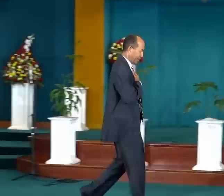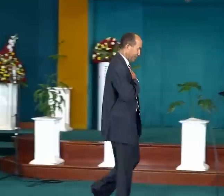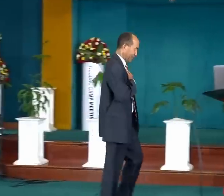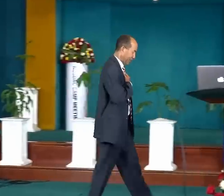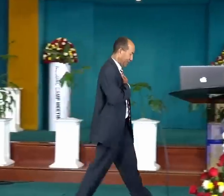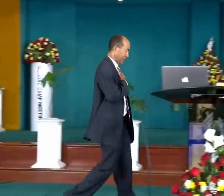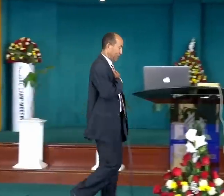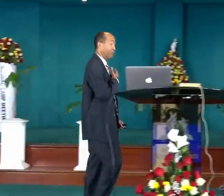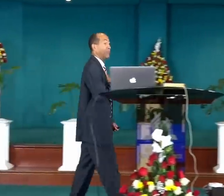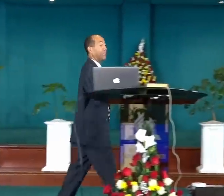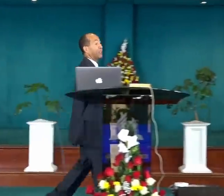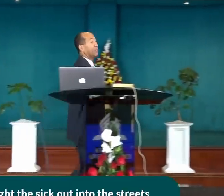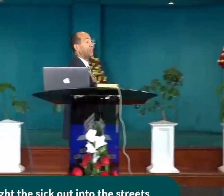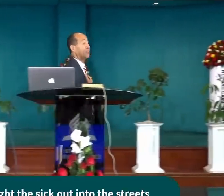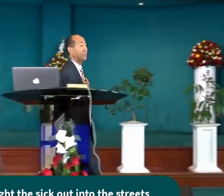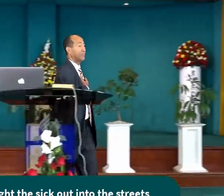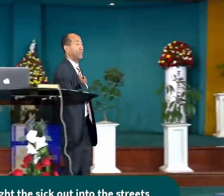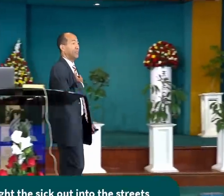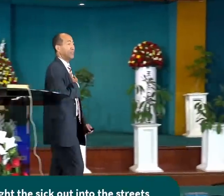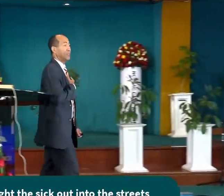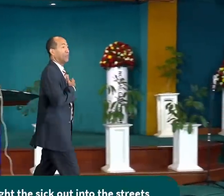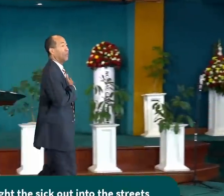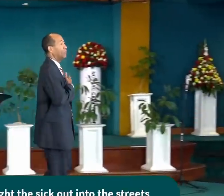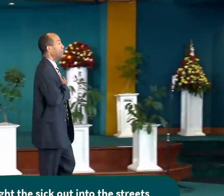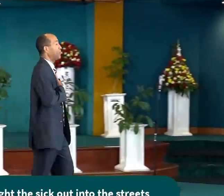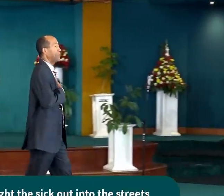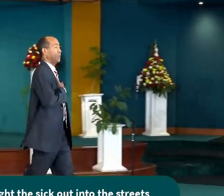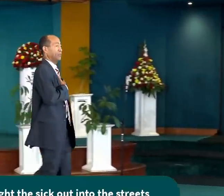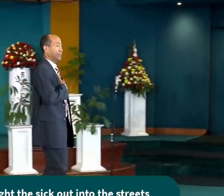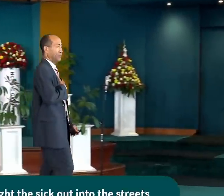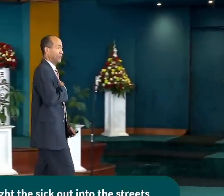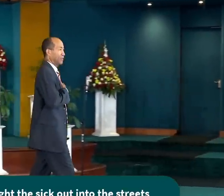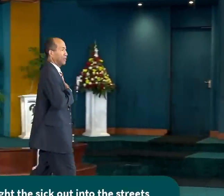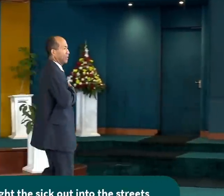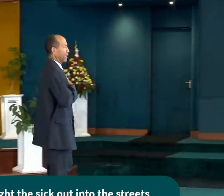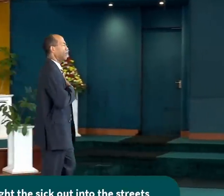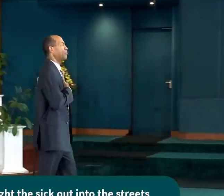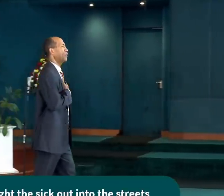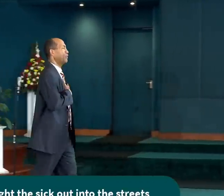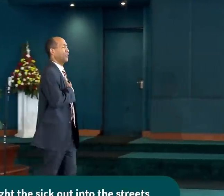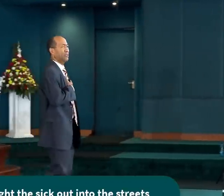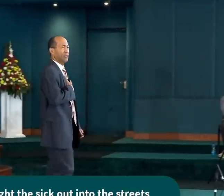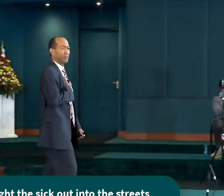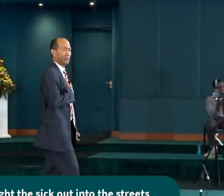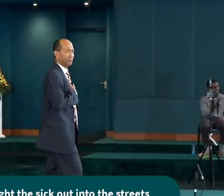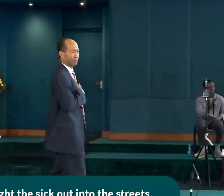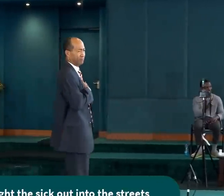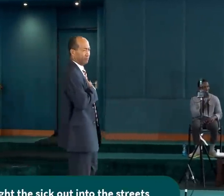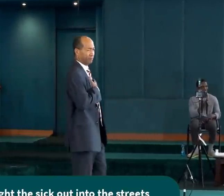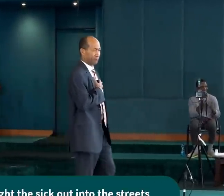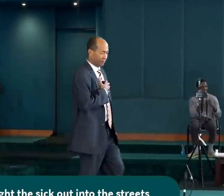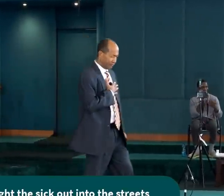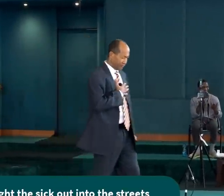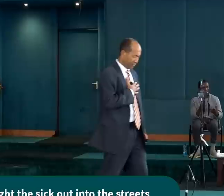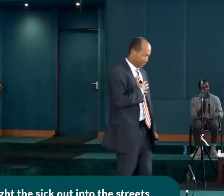me Peter. Call me Peter. I'm not perfect.